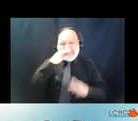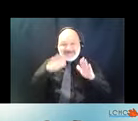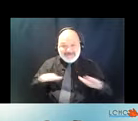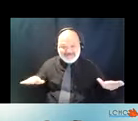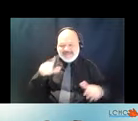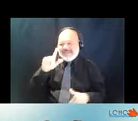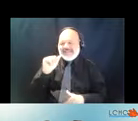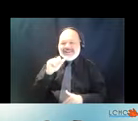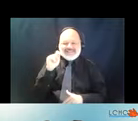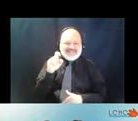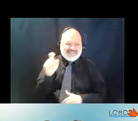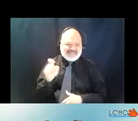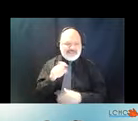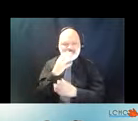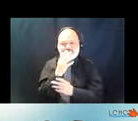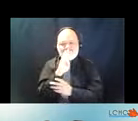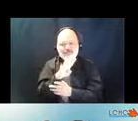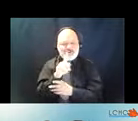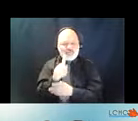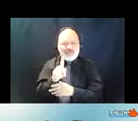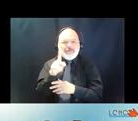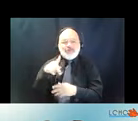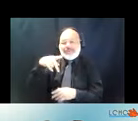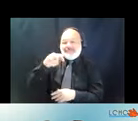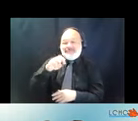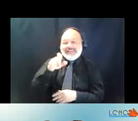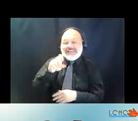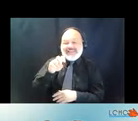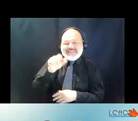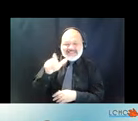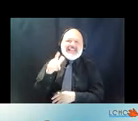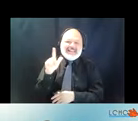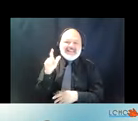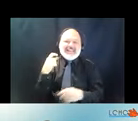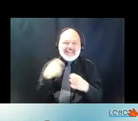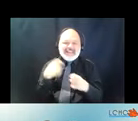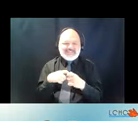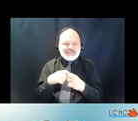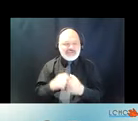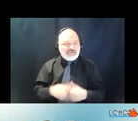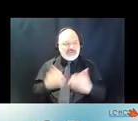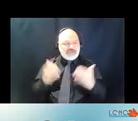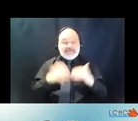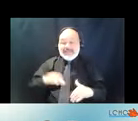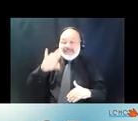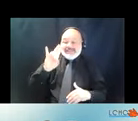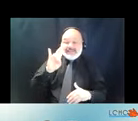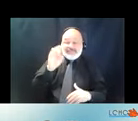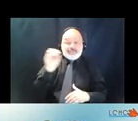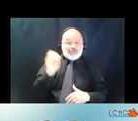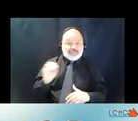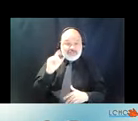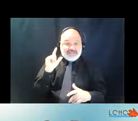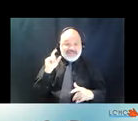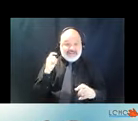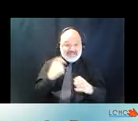and 41% of California millennials are Latinx. Next slide. Approximately 7% of the Latino